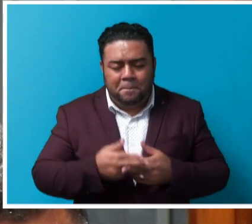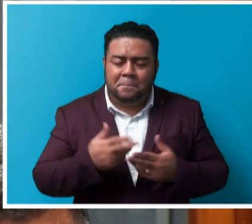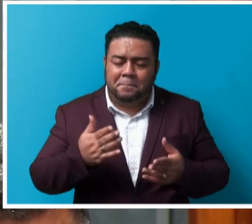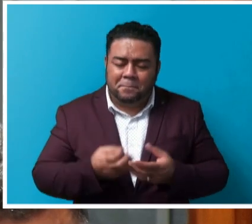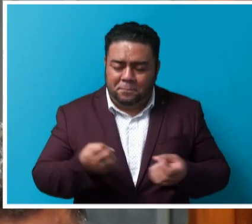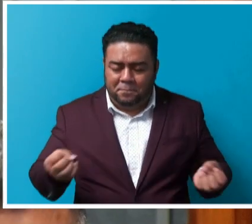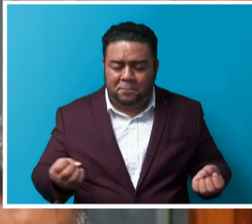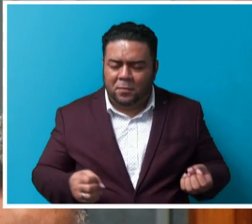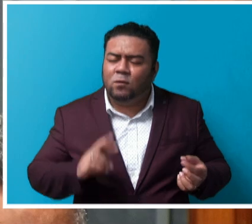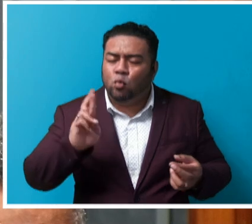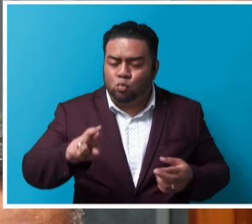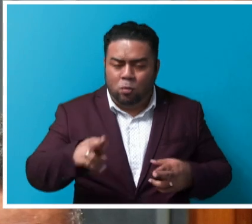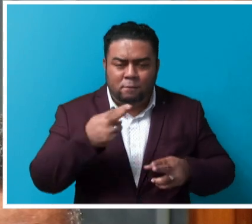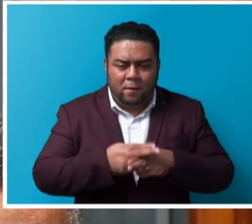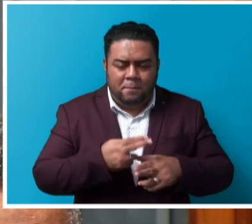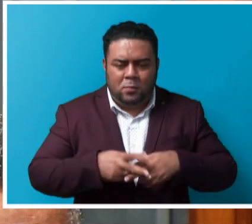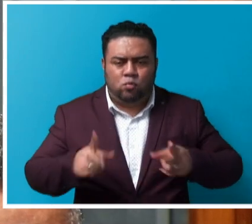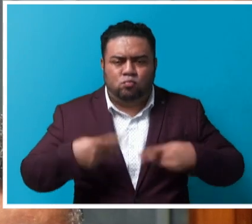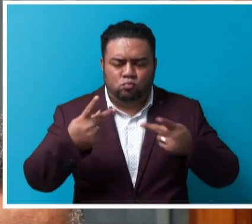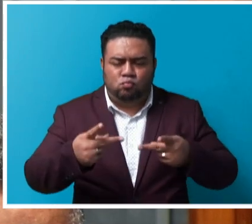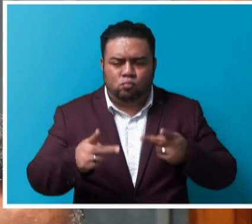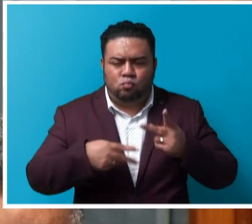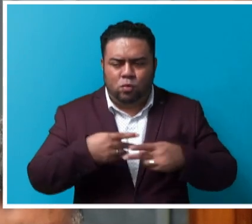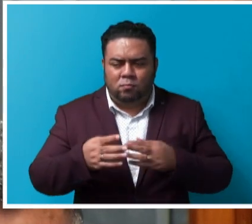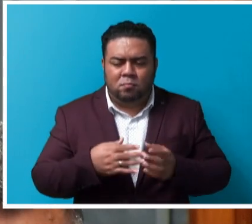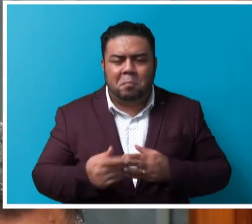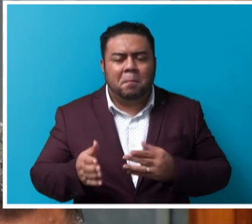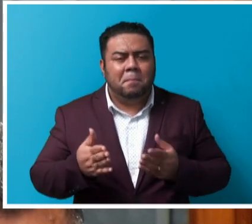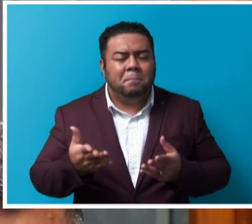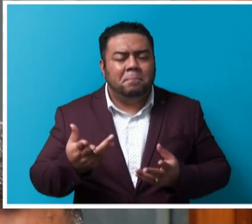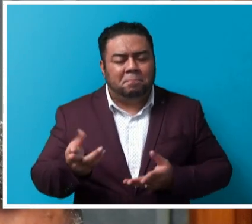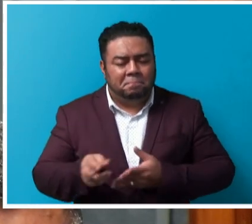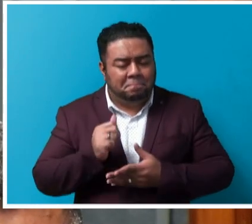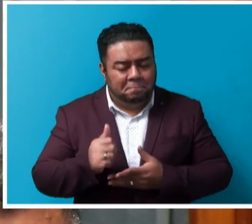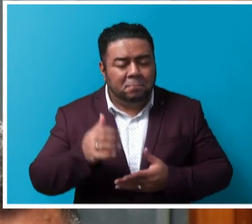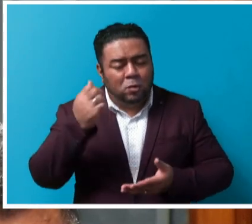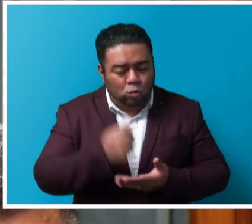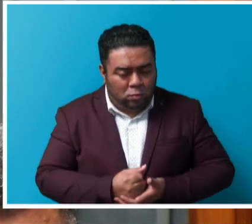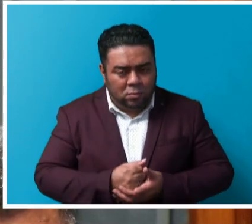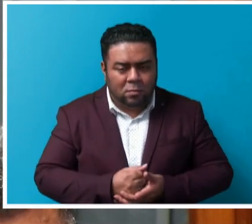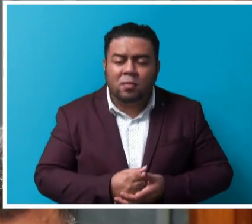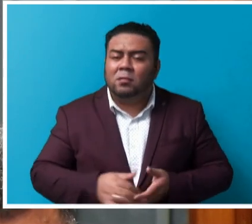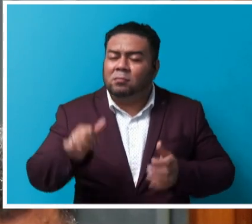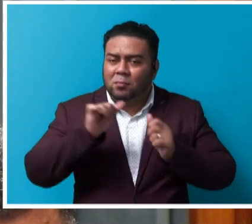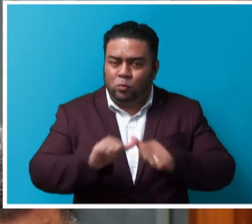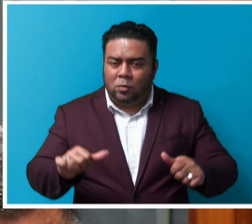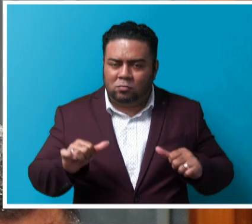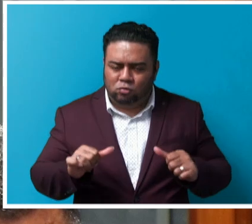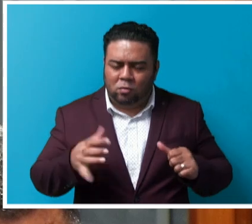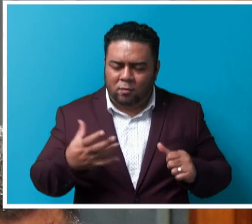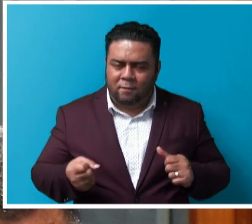enable rural farmers to boost productivity and maximize returns, ensuring that agriculture remains a